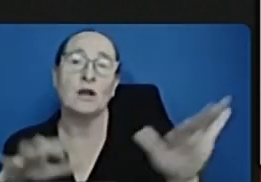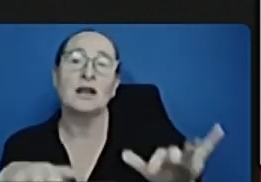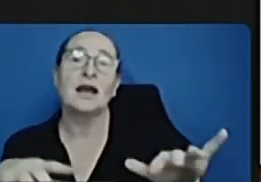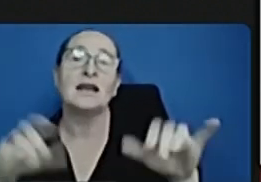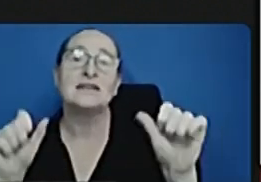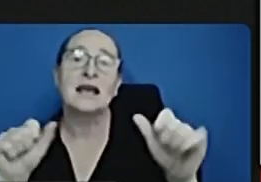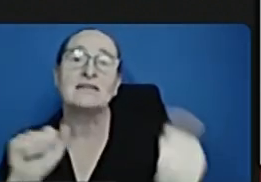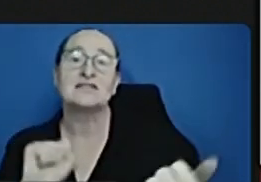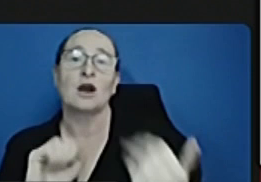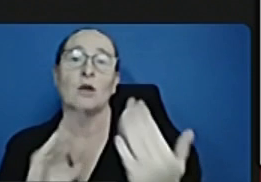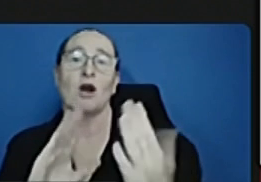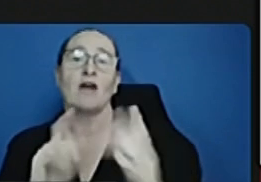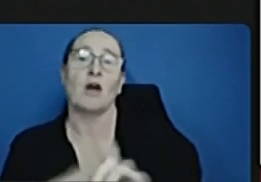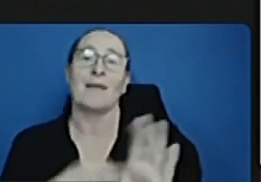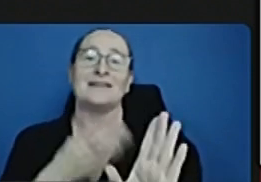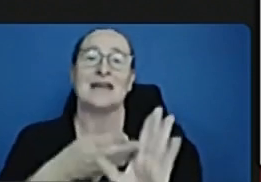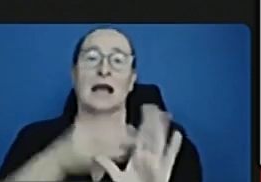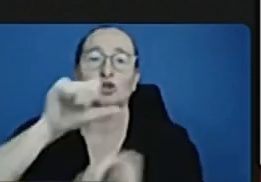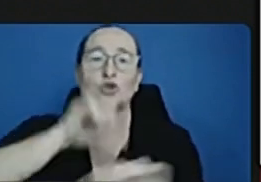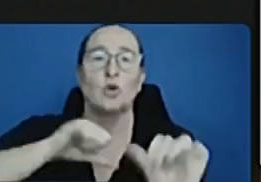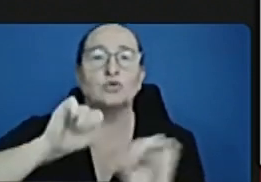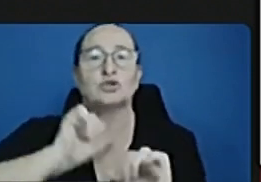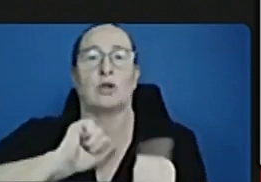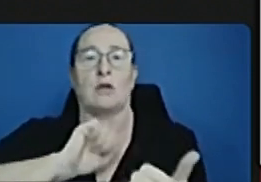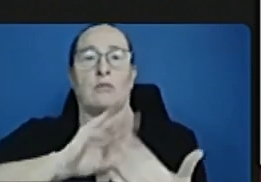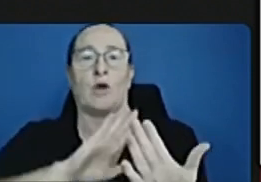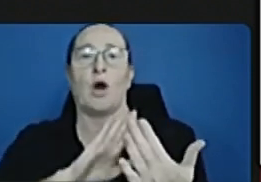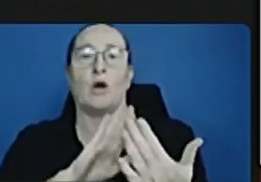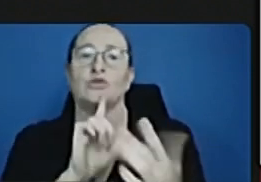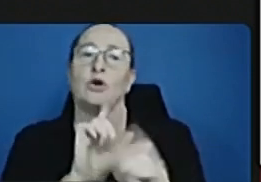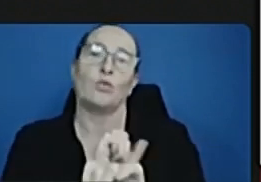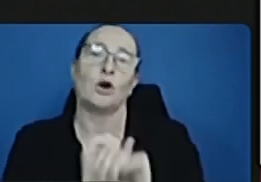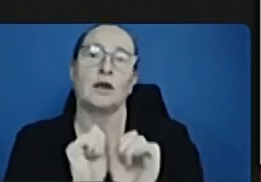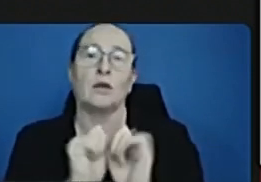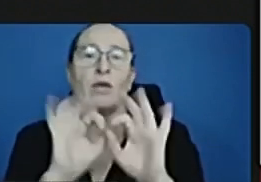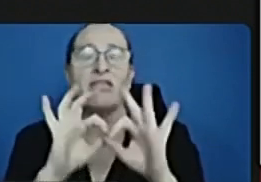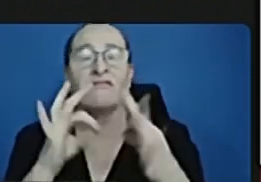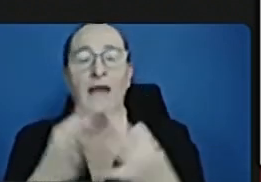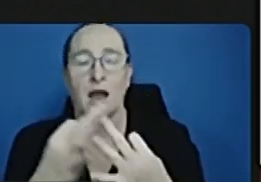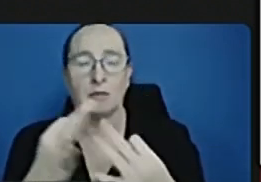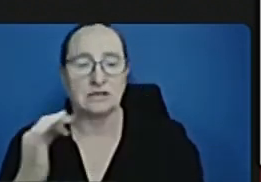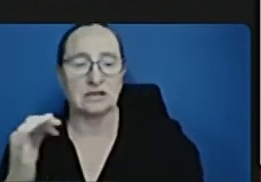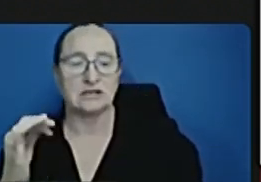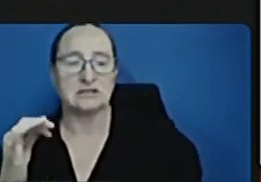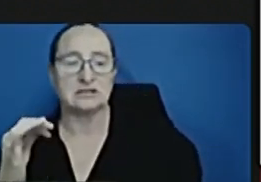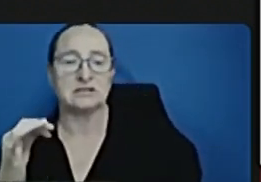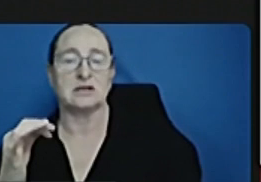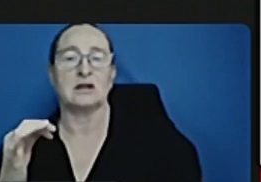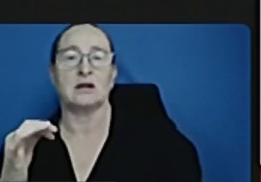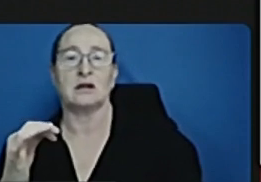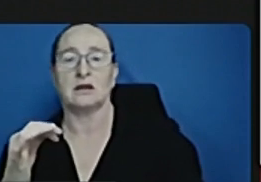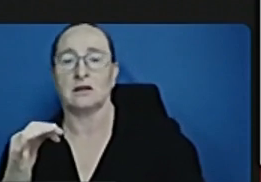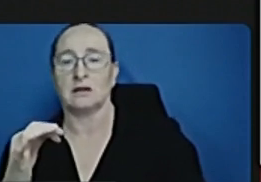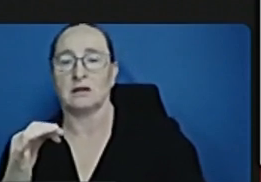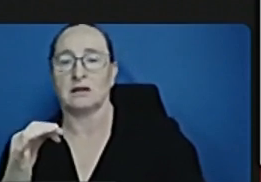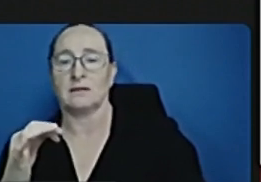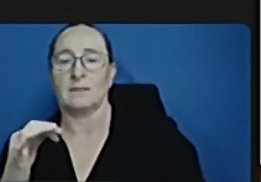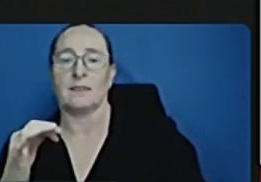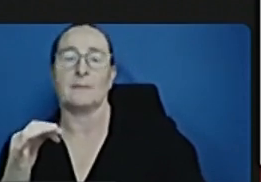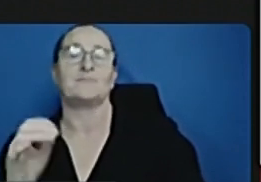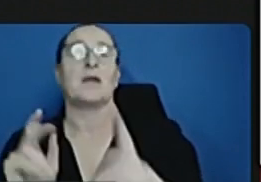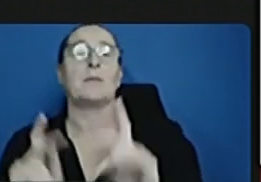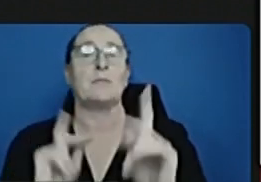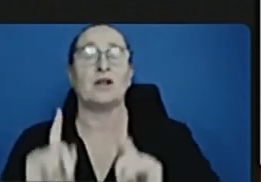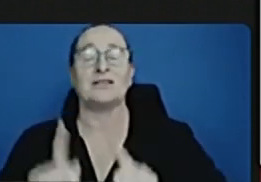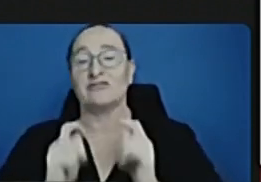from a psychosocial approach in terms of working with families that live with people that live with dementia, but also those families